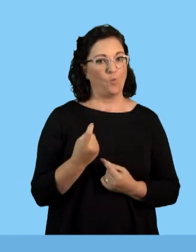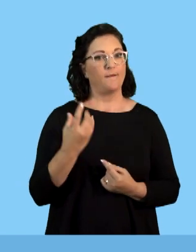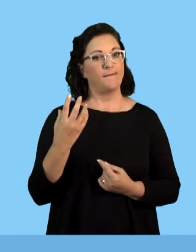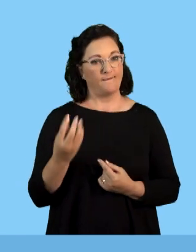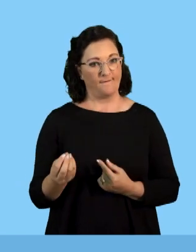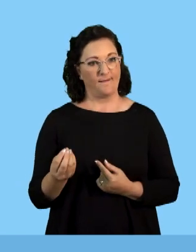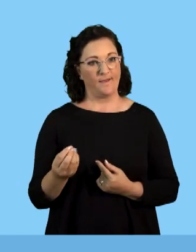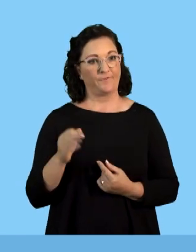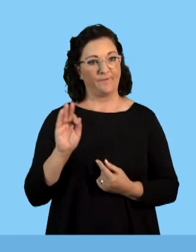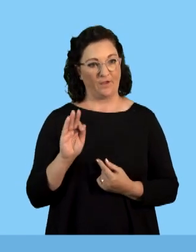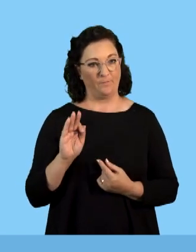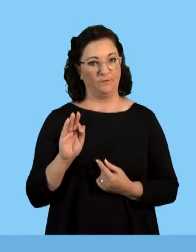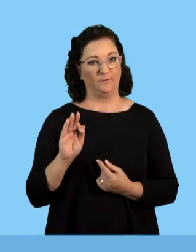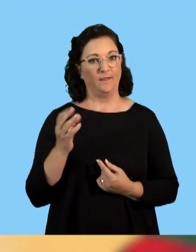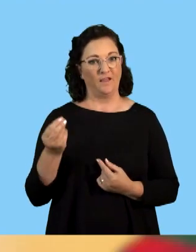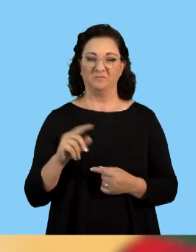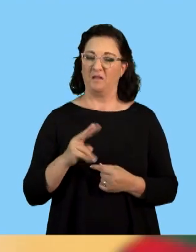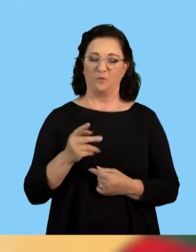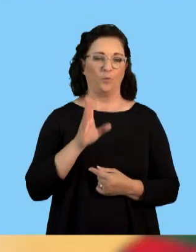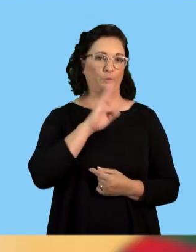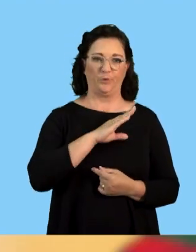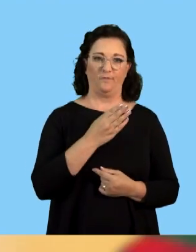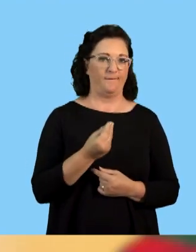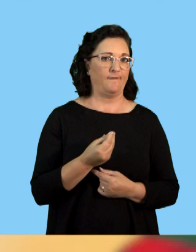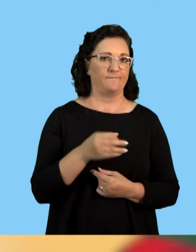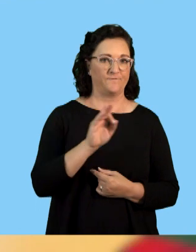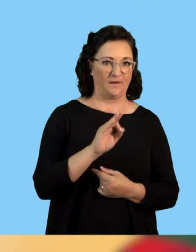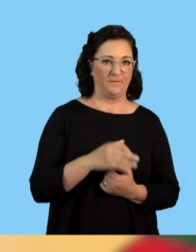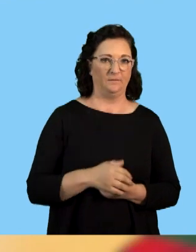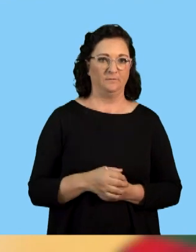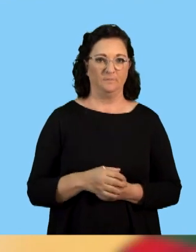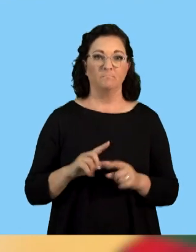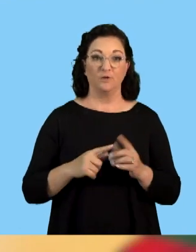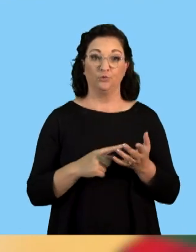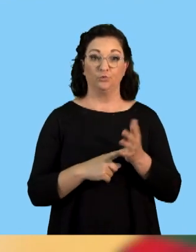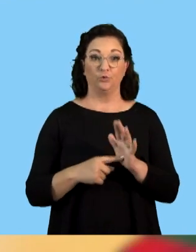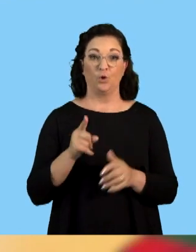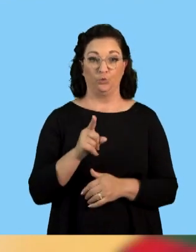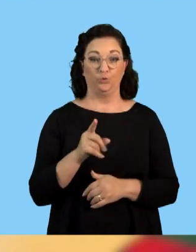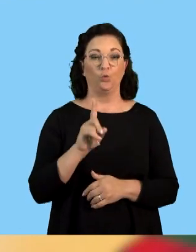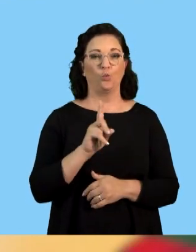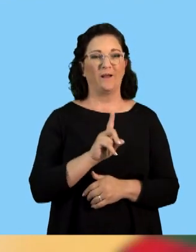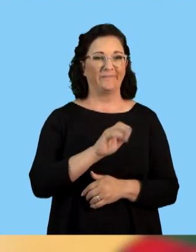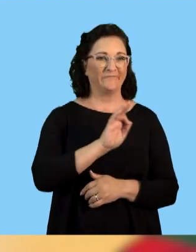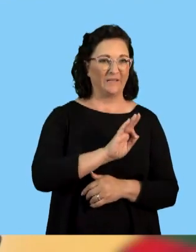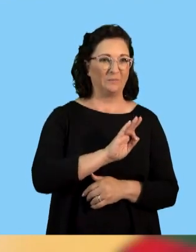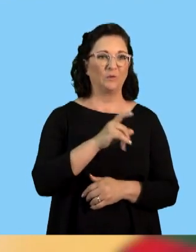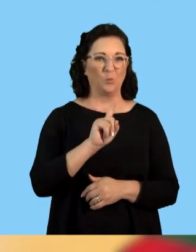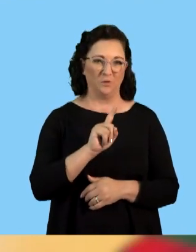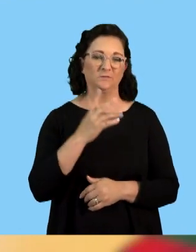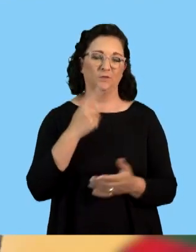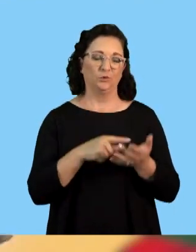has a filament and the other one doesn't have a filament. I will show you which one is, or what is a filament that you find